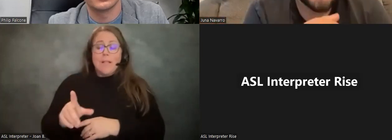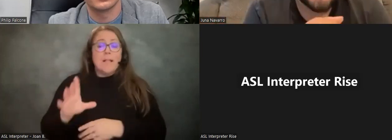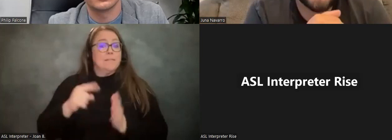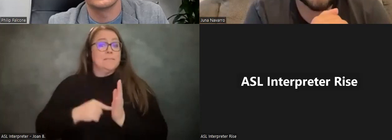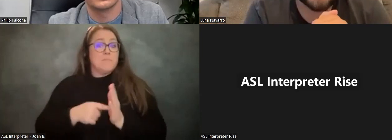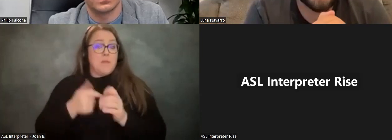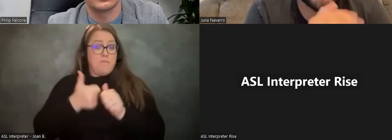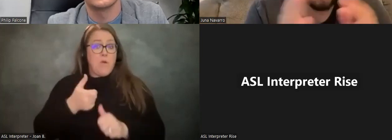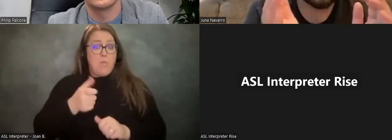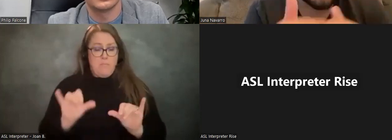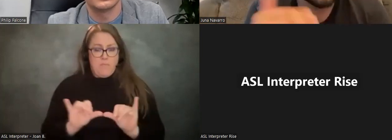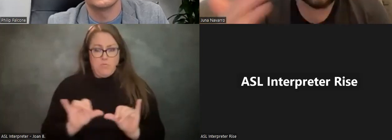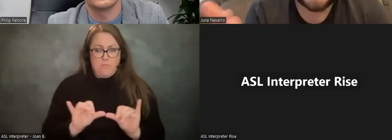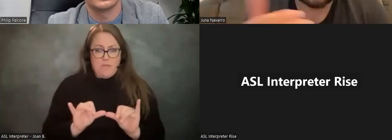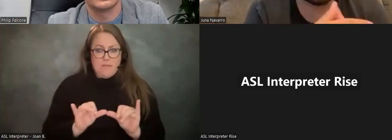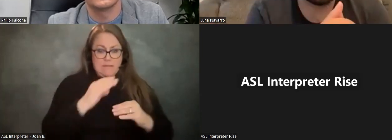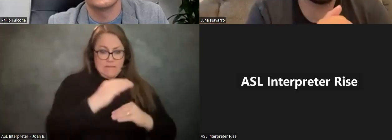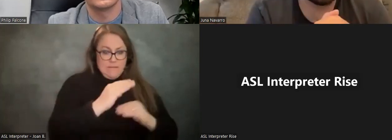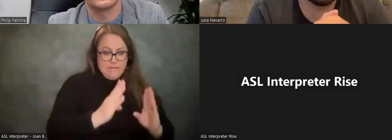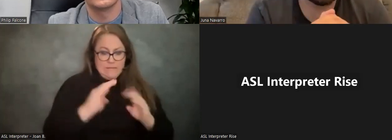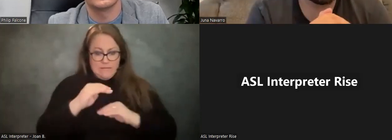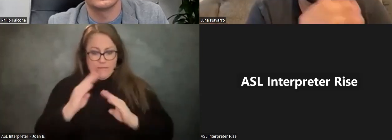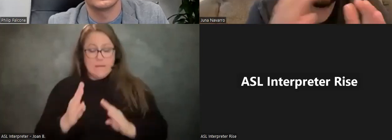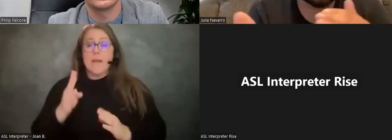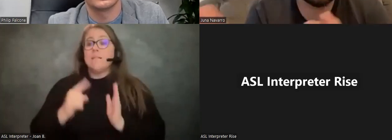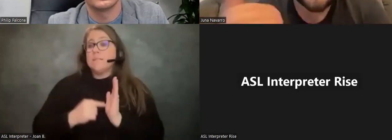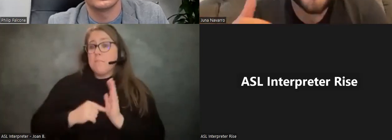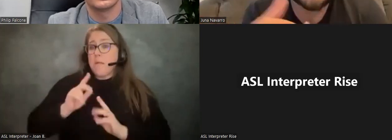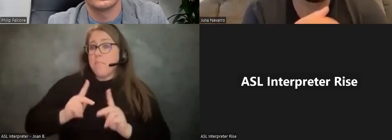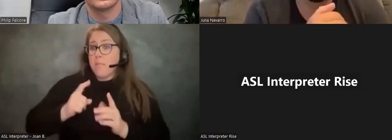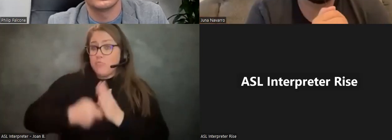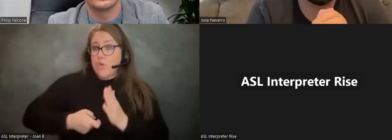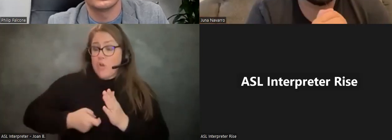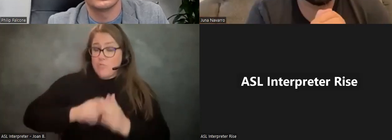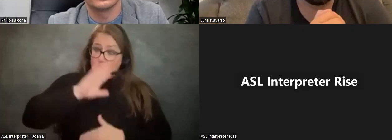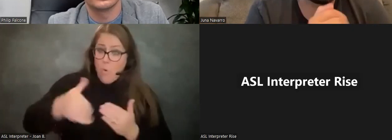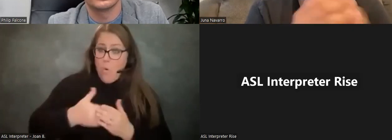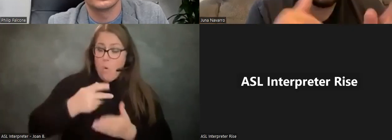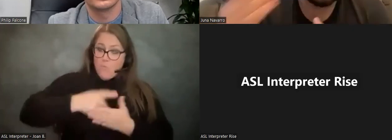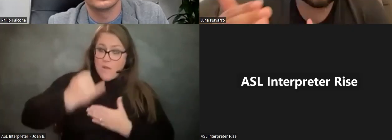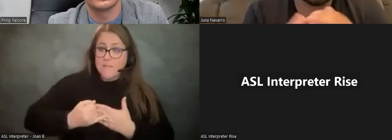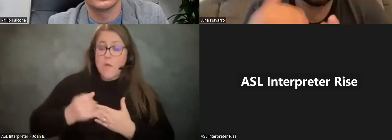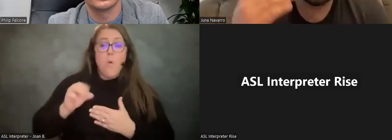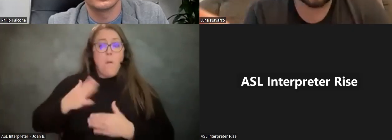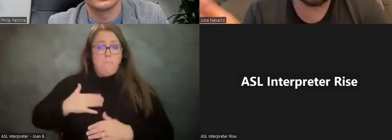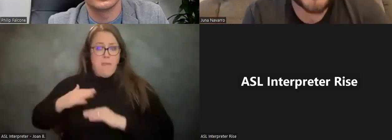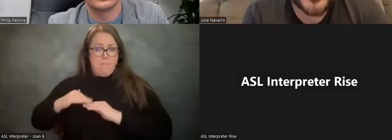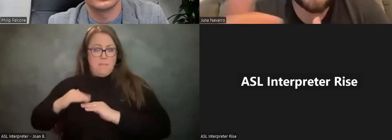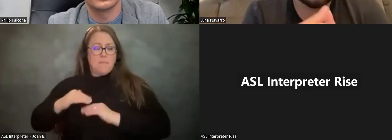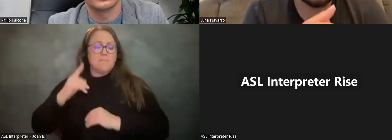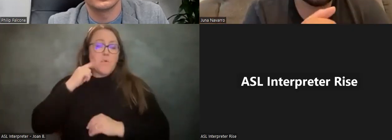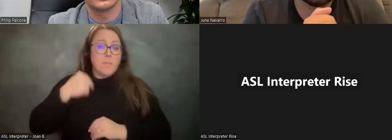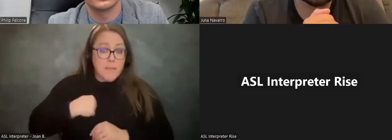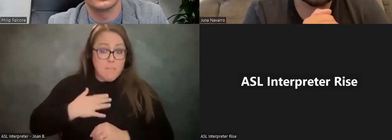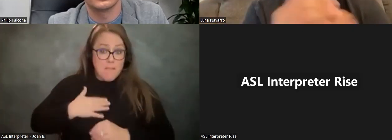footage. Some people do it project based, and then some artists even have minimums. My minimums have grown over